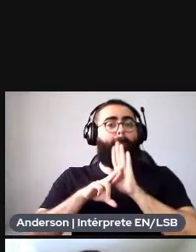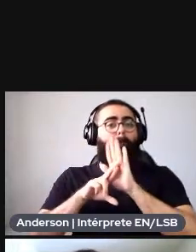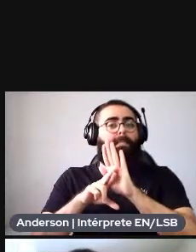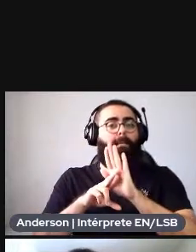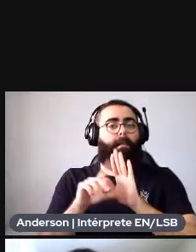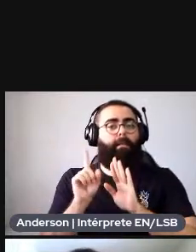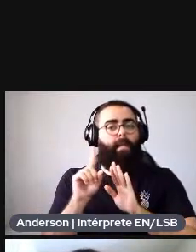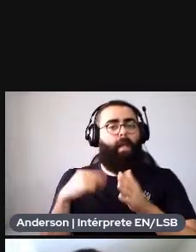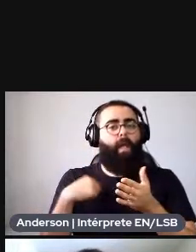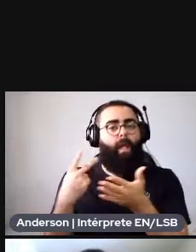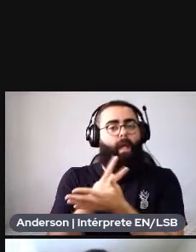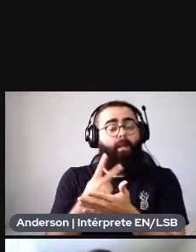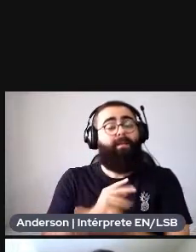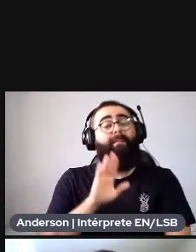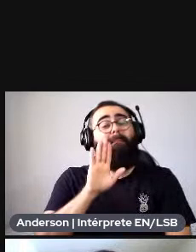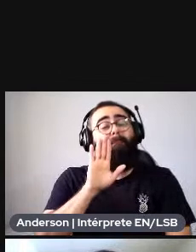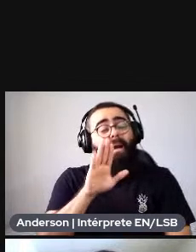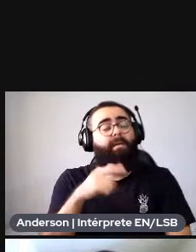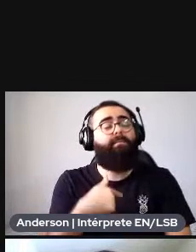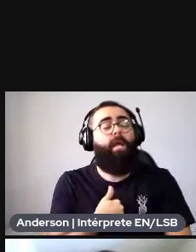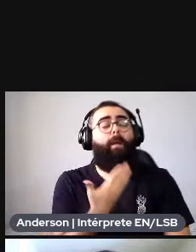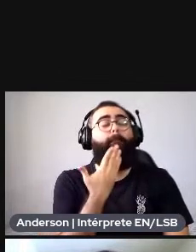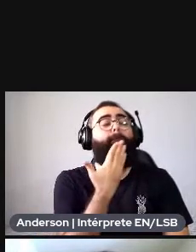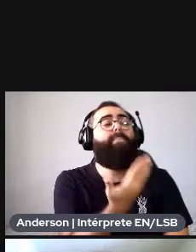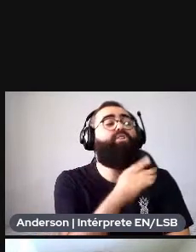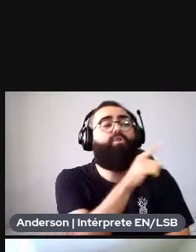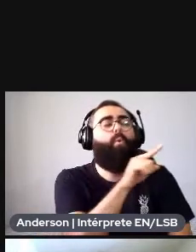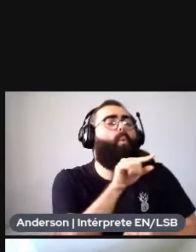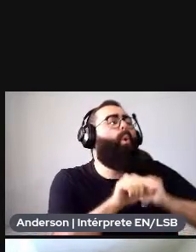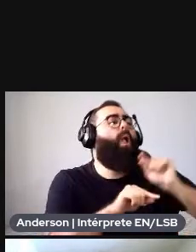errand. What I'm asking is a personal favor.